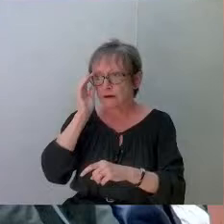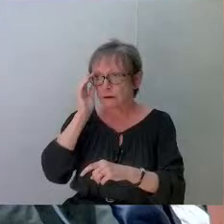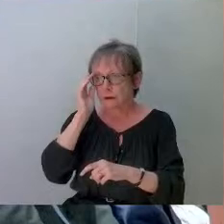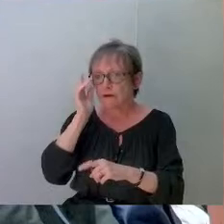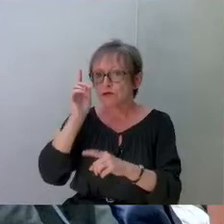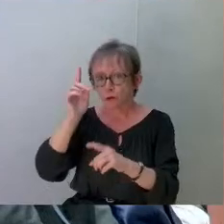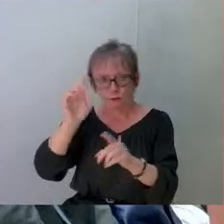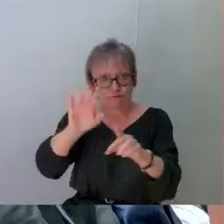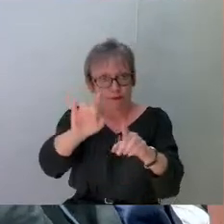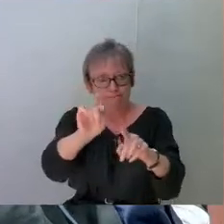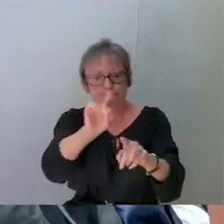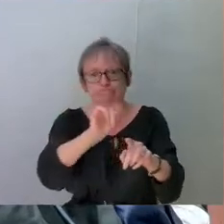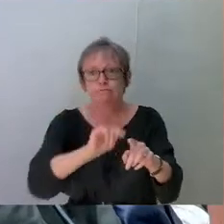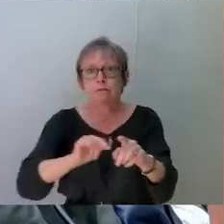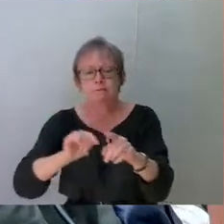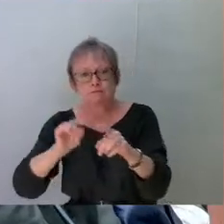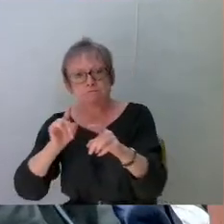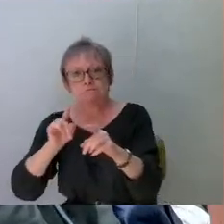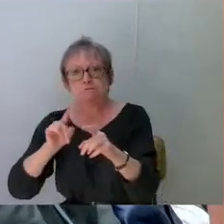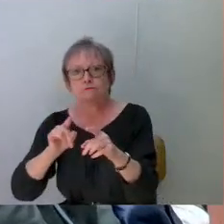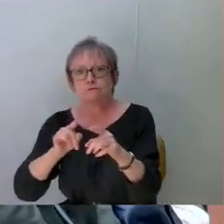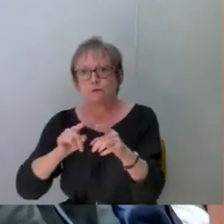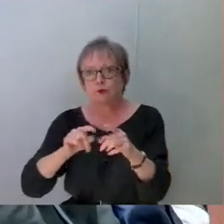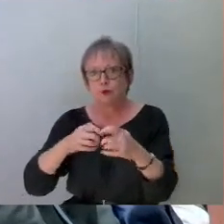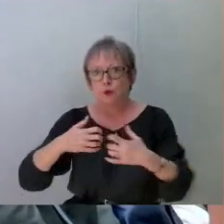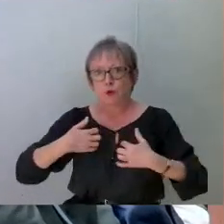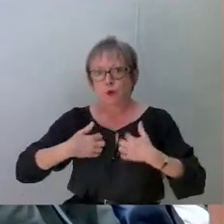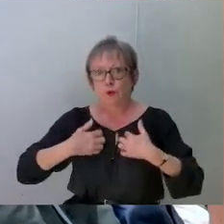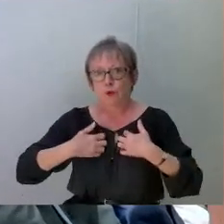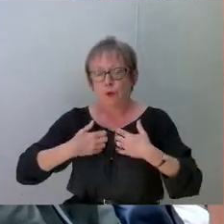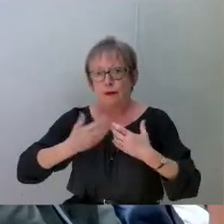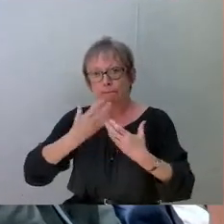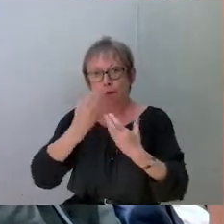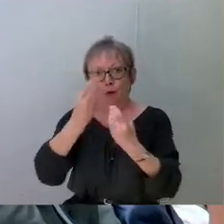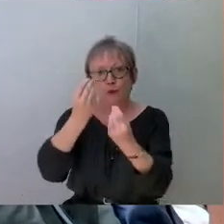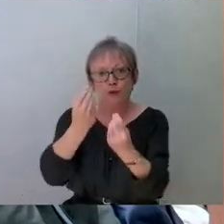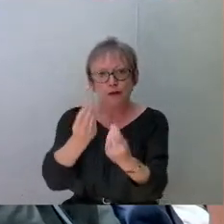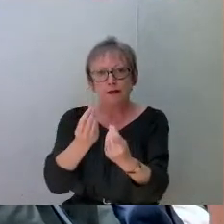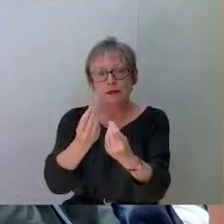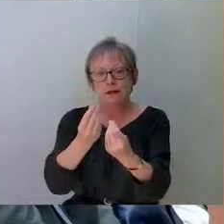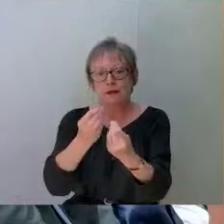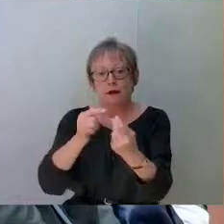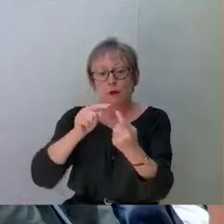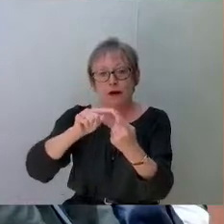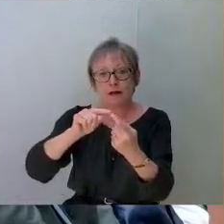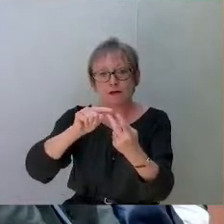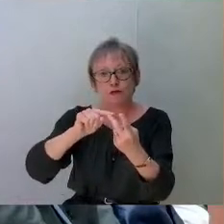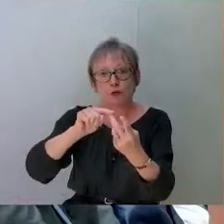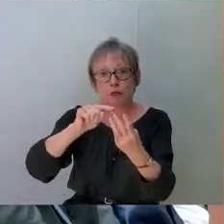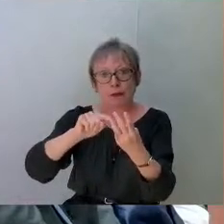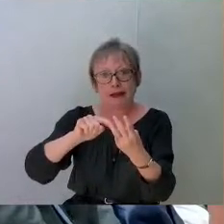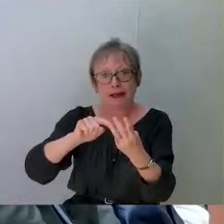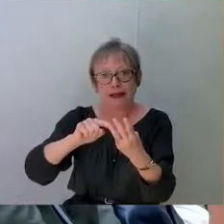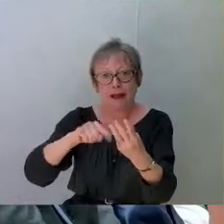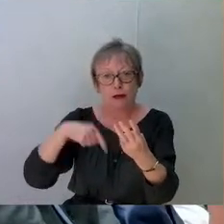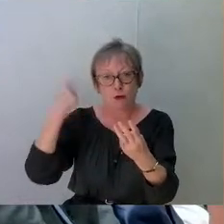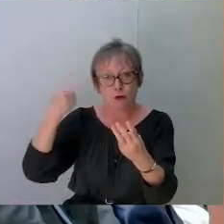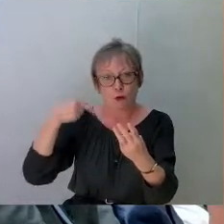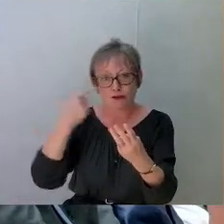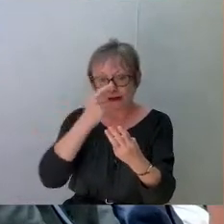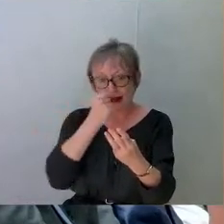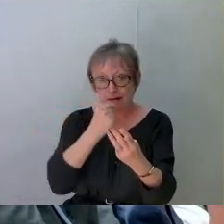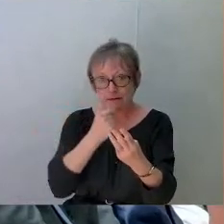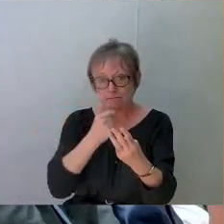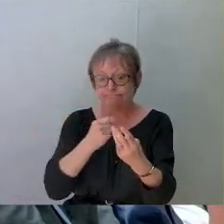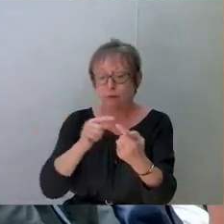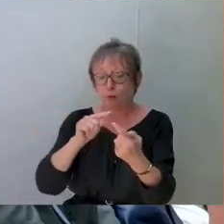don't we then, just to get the juices going and get ourselves in the moods, on 3, make as much noise as you can.